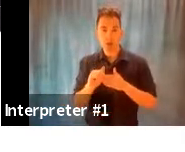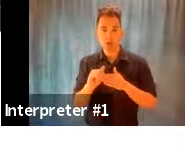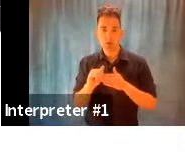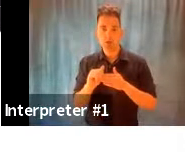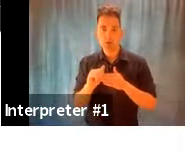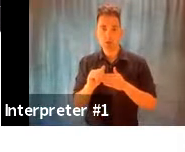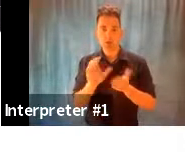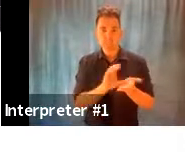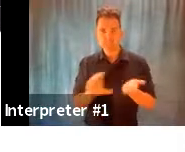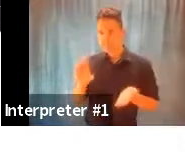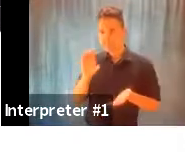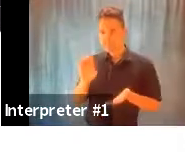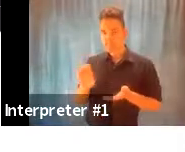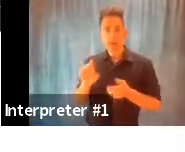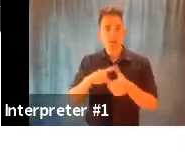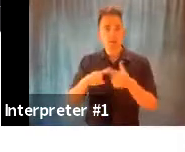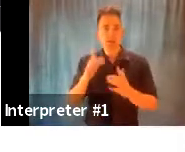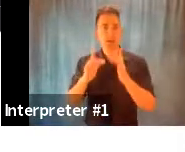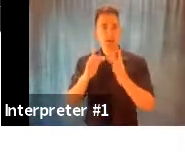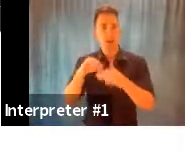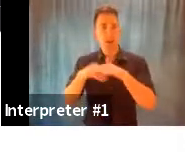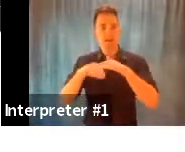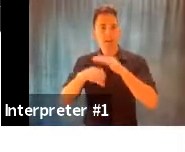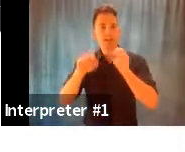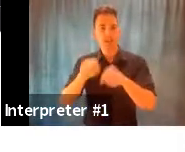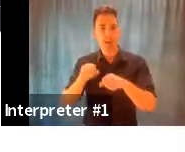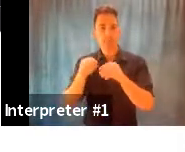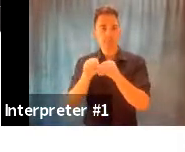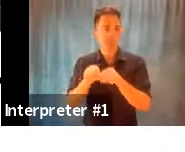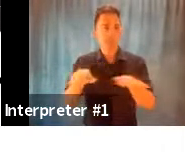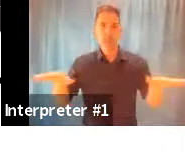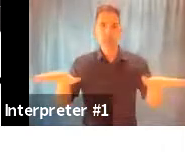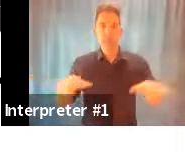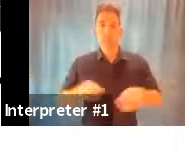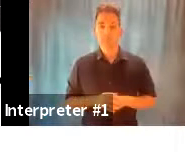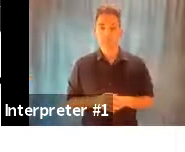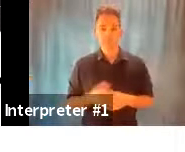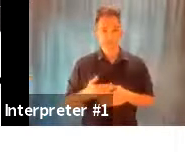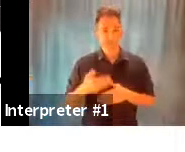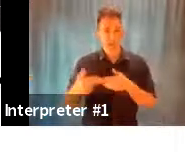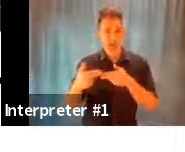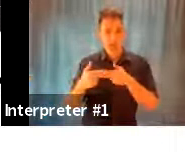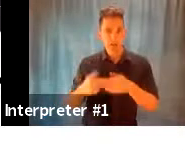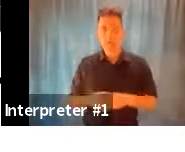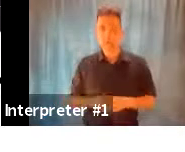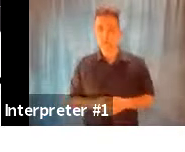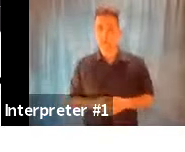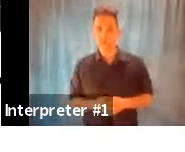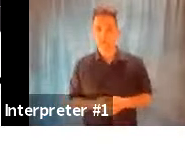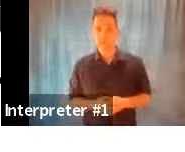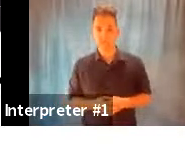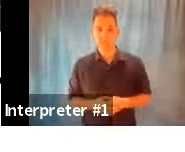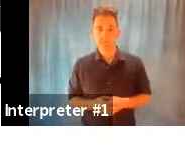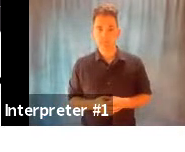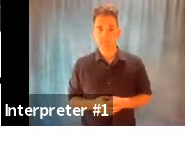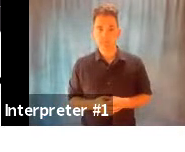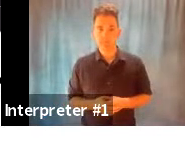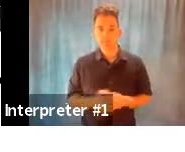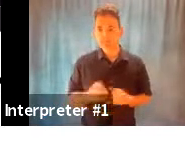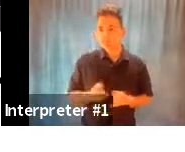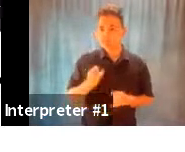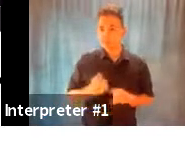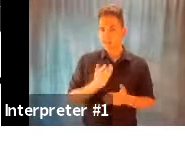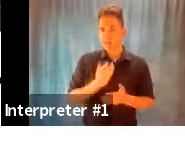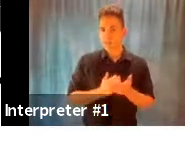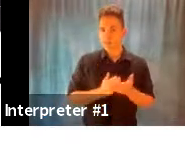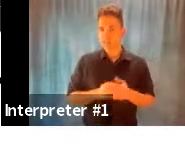to expand internet access. Next slide. And then the last piece of this, we